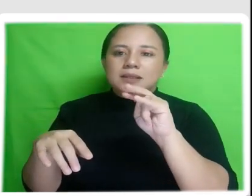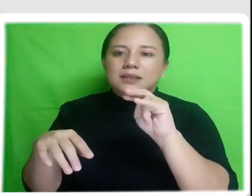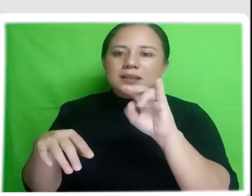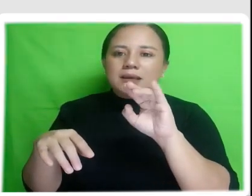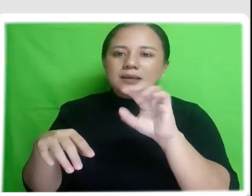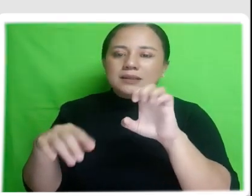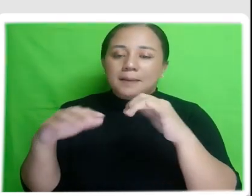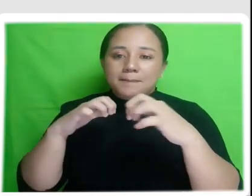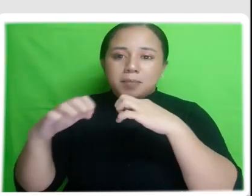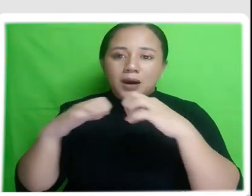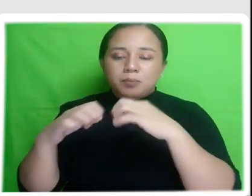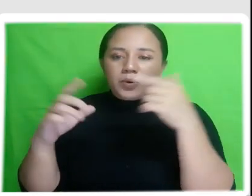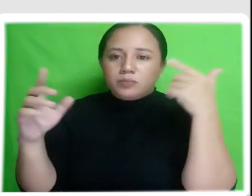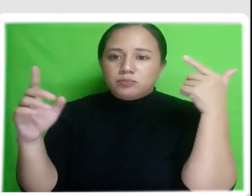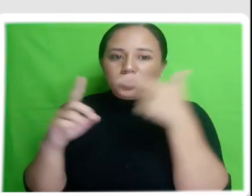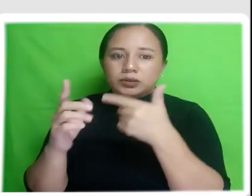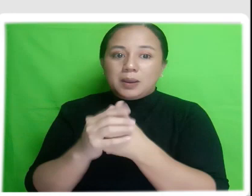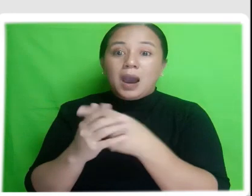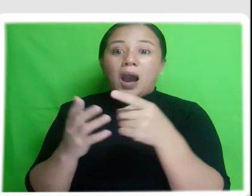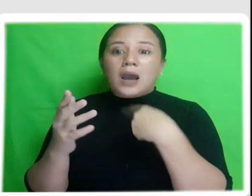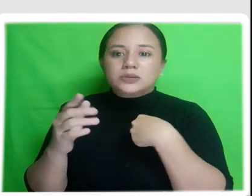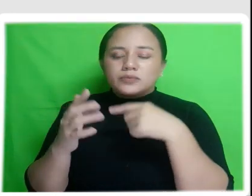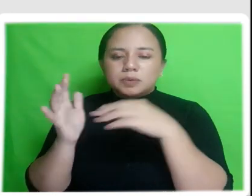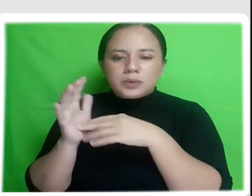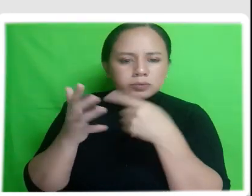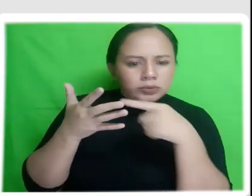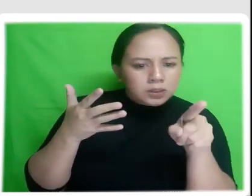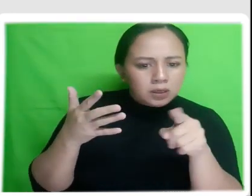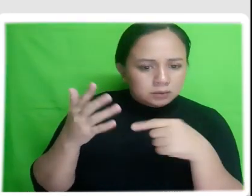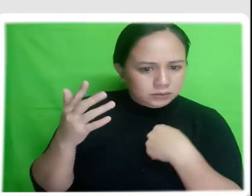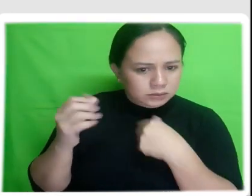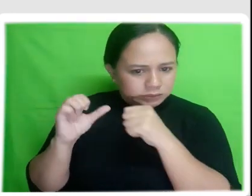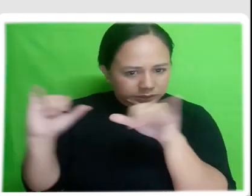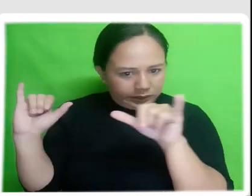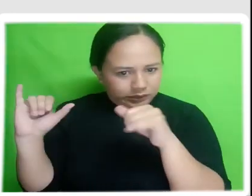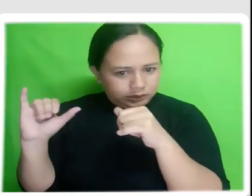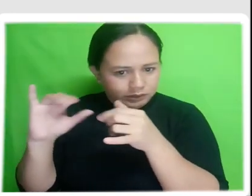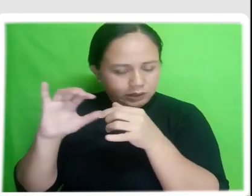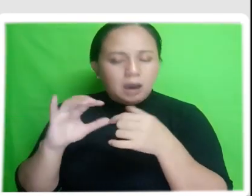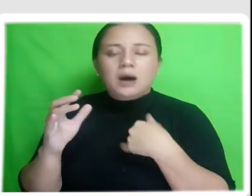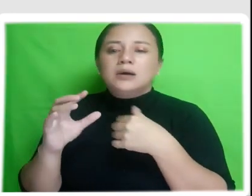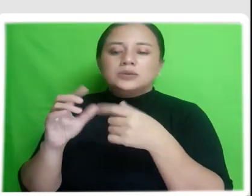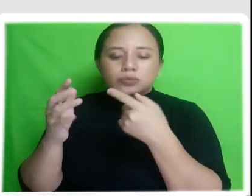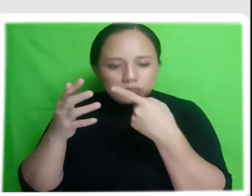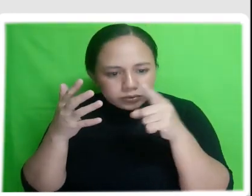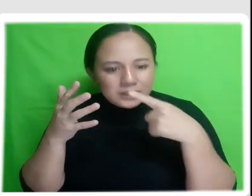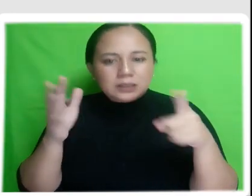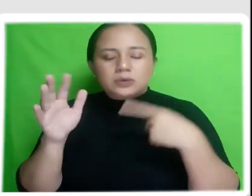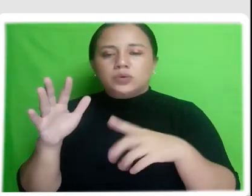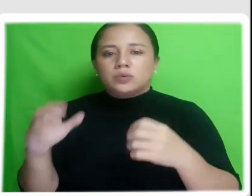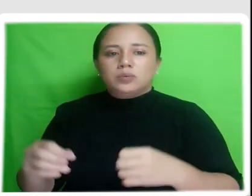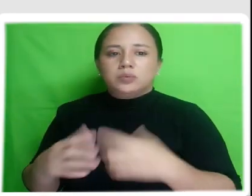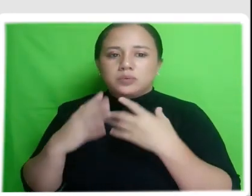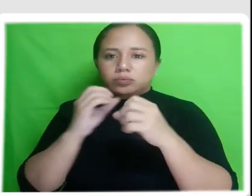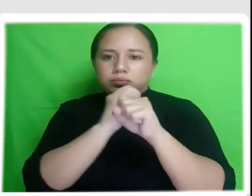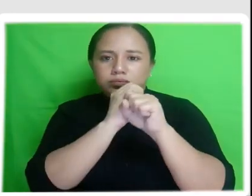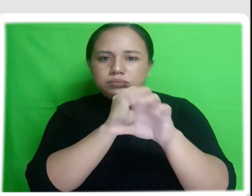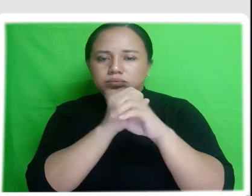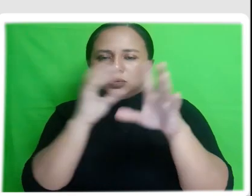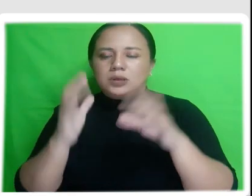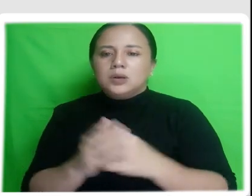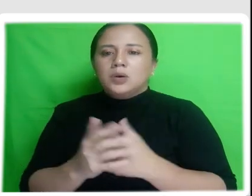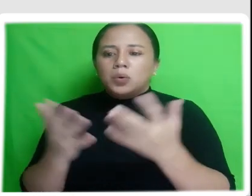time, refer to this baseline map to track your motivations as an education advocate, where they rise, where they